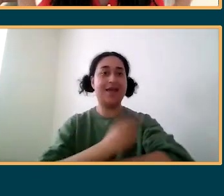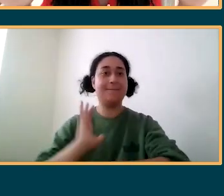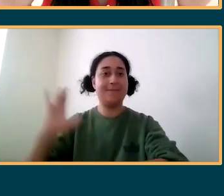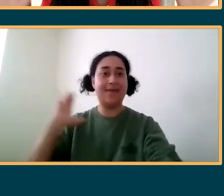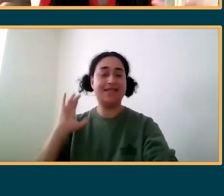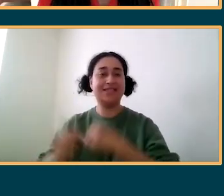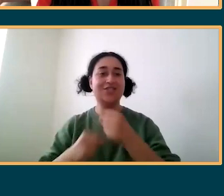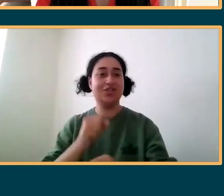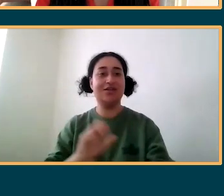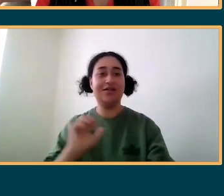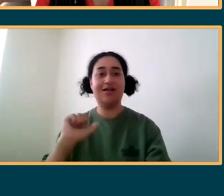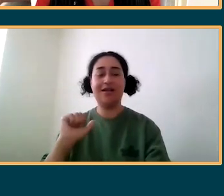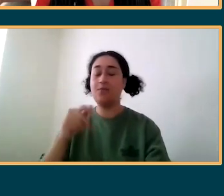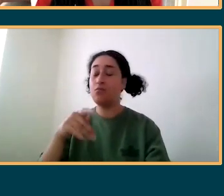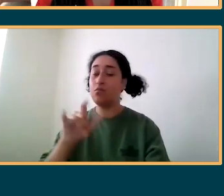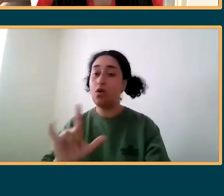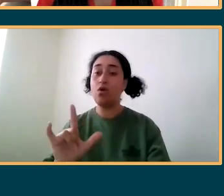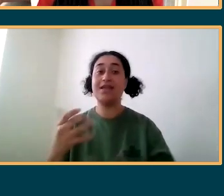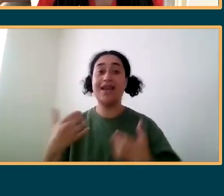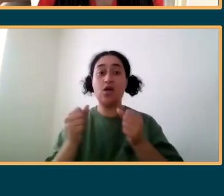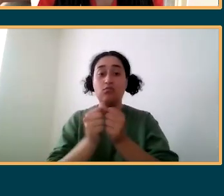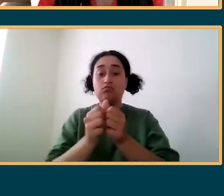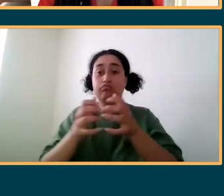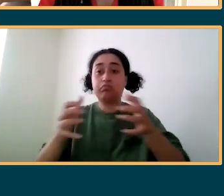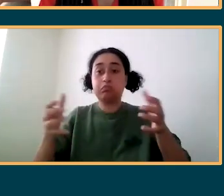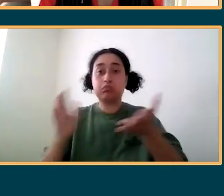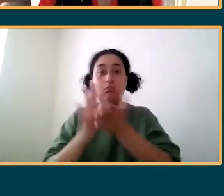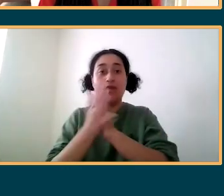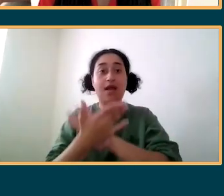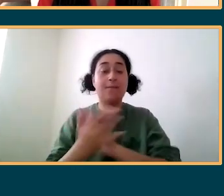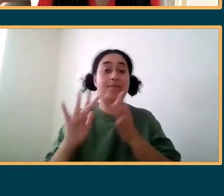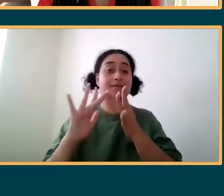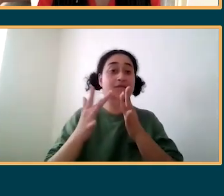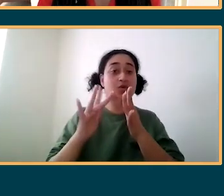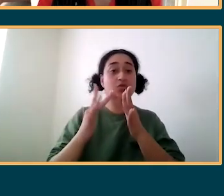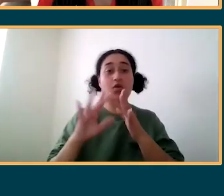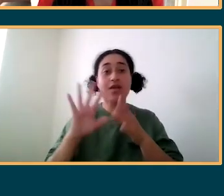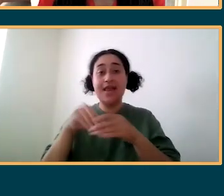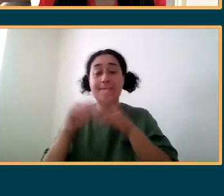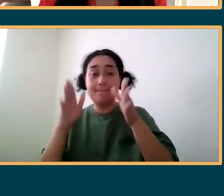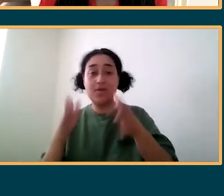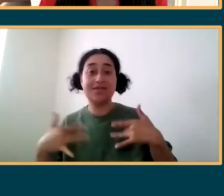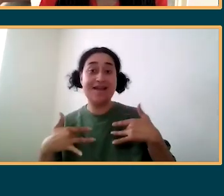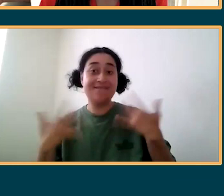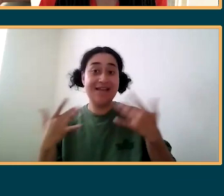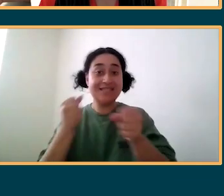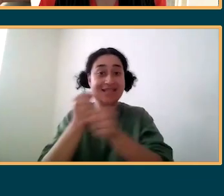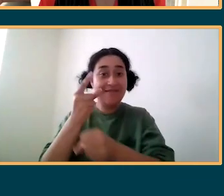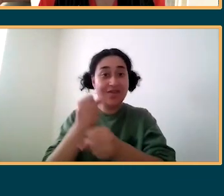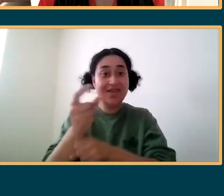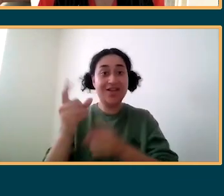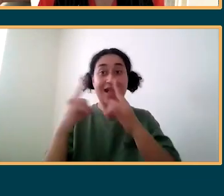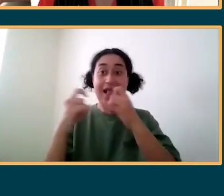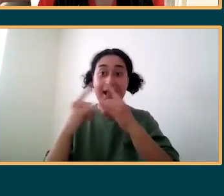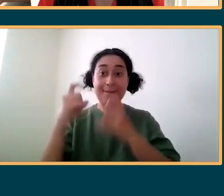has expanded to holding monthly events and virtual programming highlighted by a yearly all-ages summer camp.